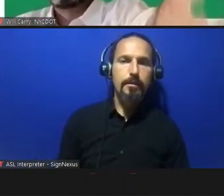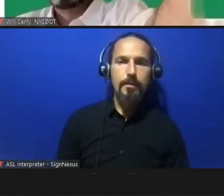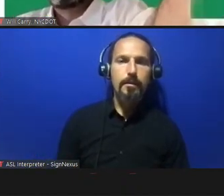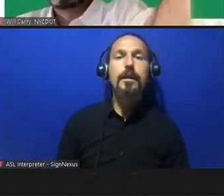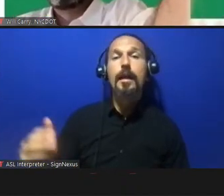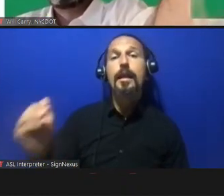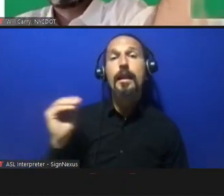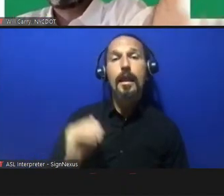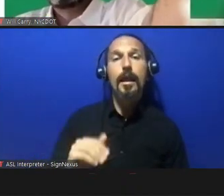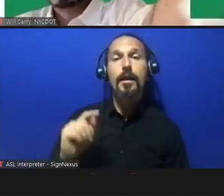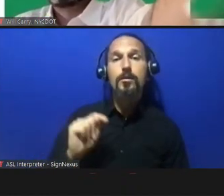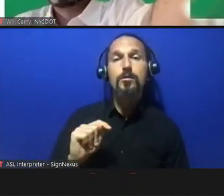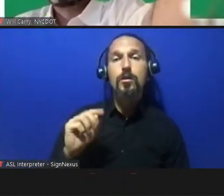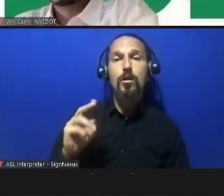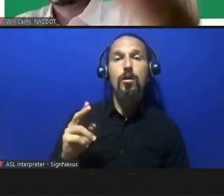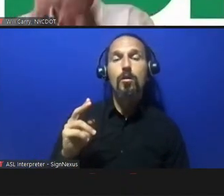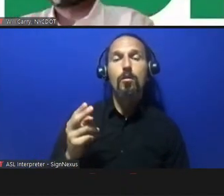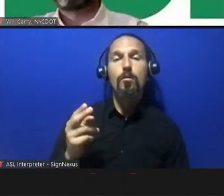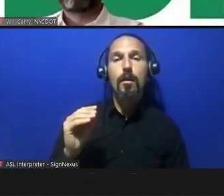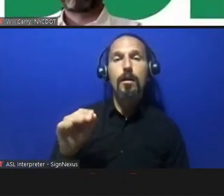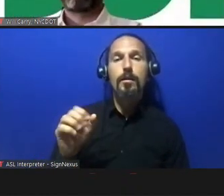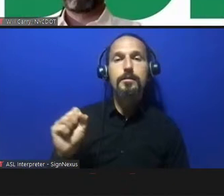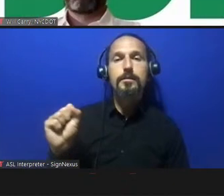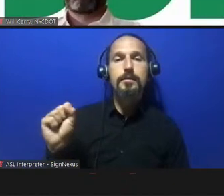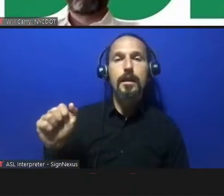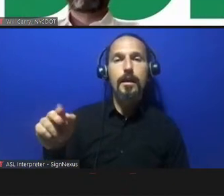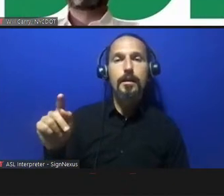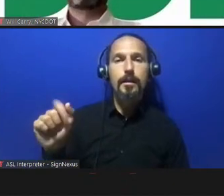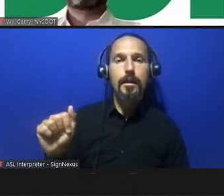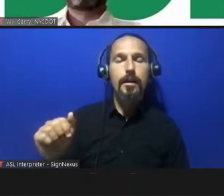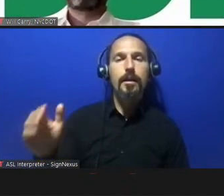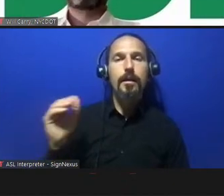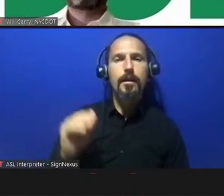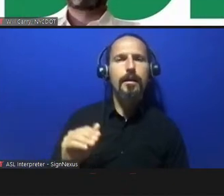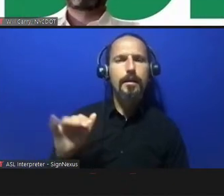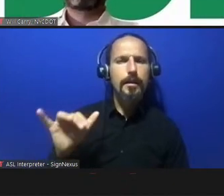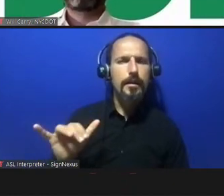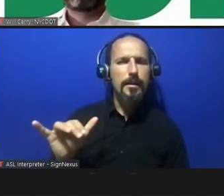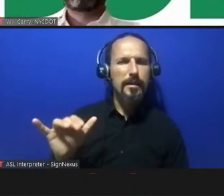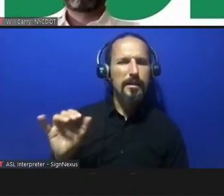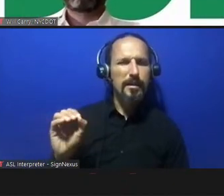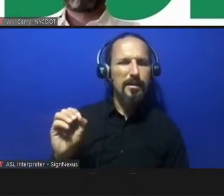next speaker is tomas santana followed by jan gershkovic